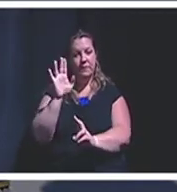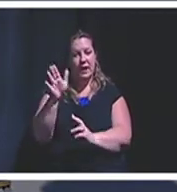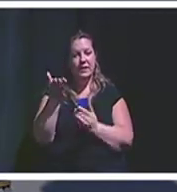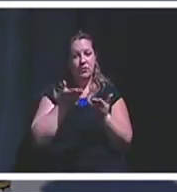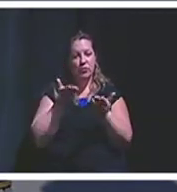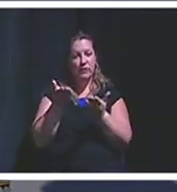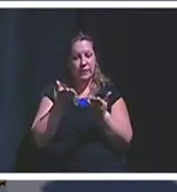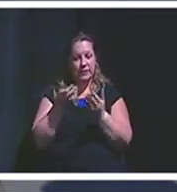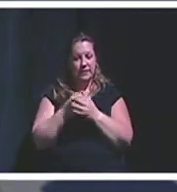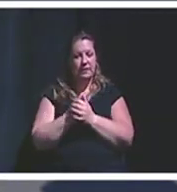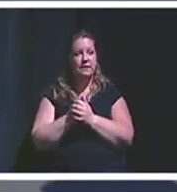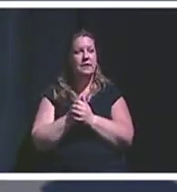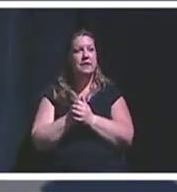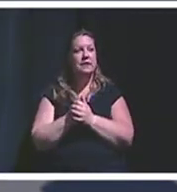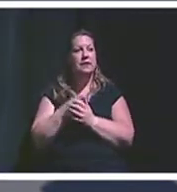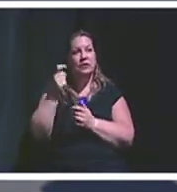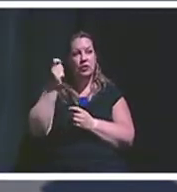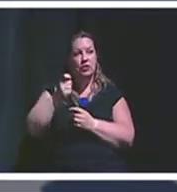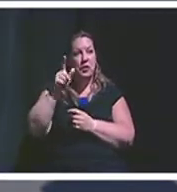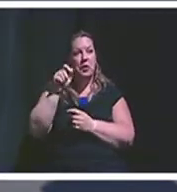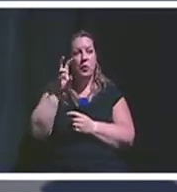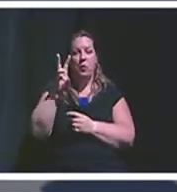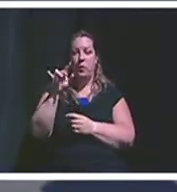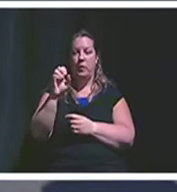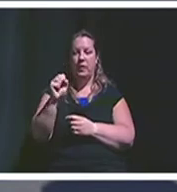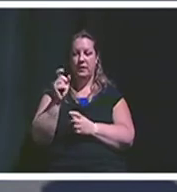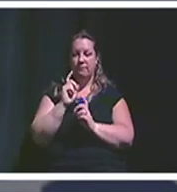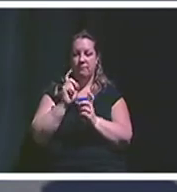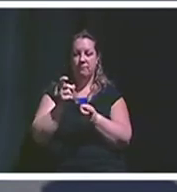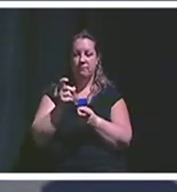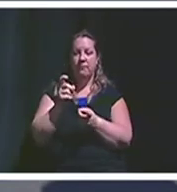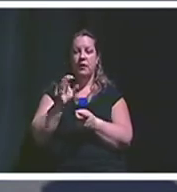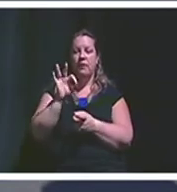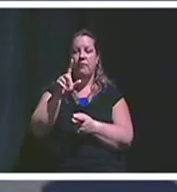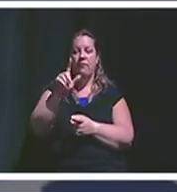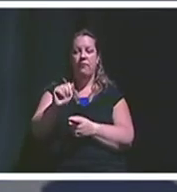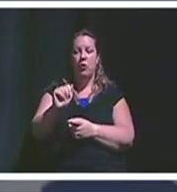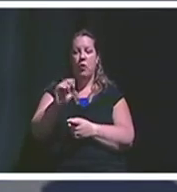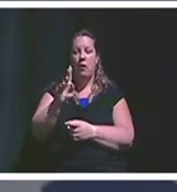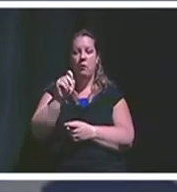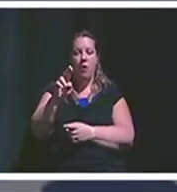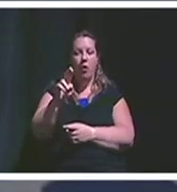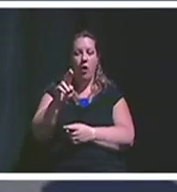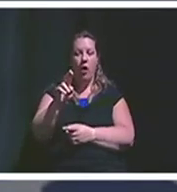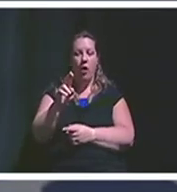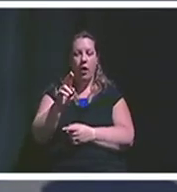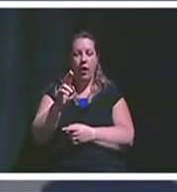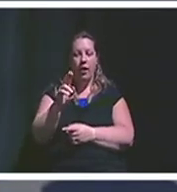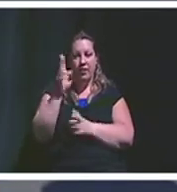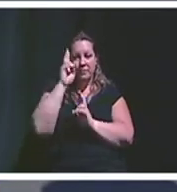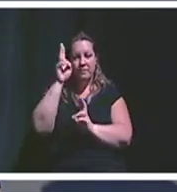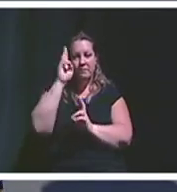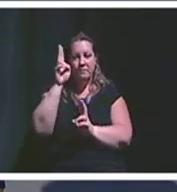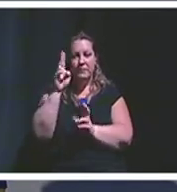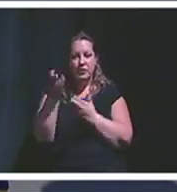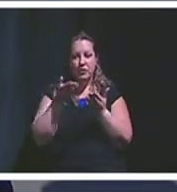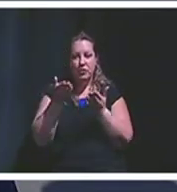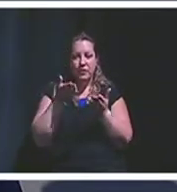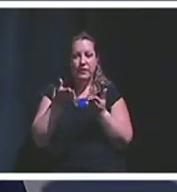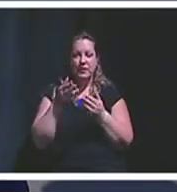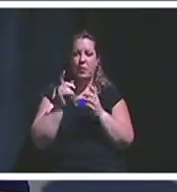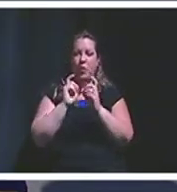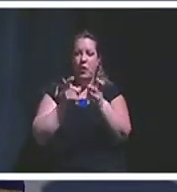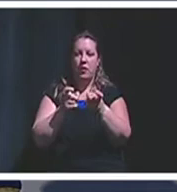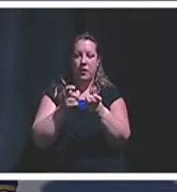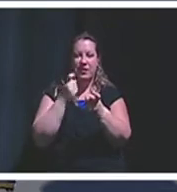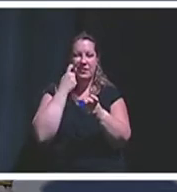record, Judge Lewis was awarded the Florida Bar Meritorious Public Service Award just